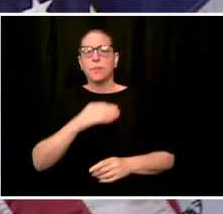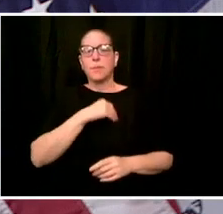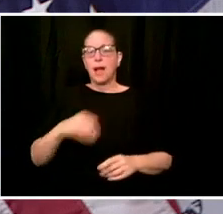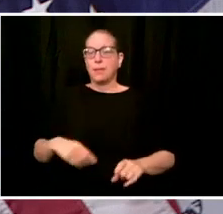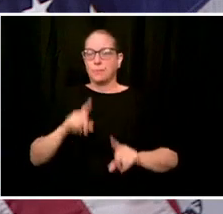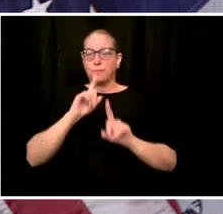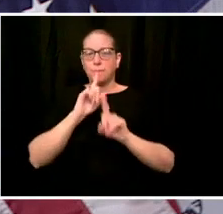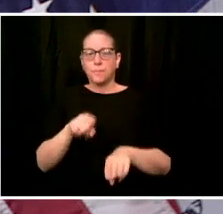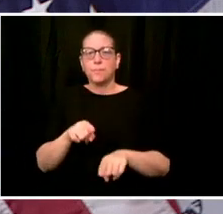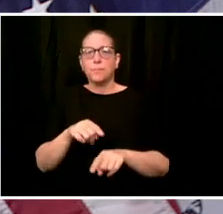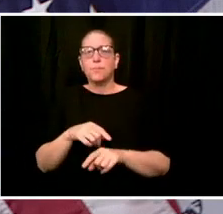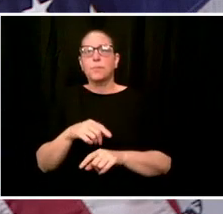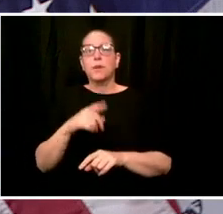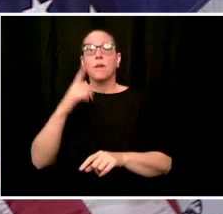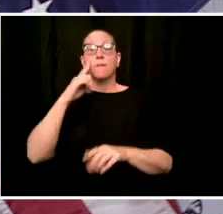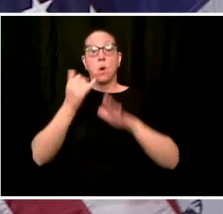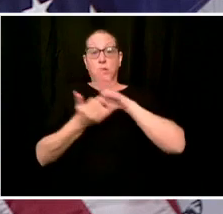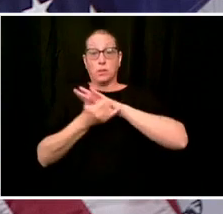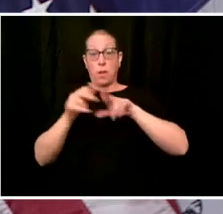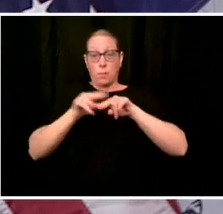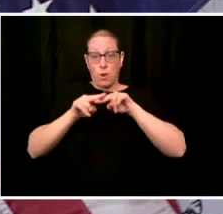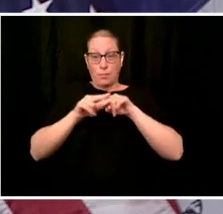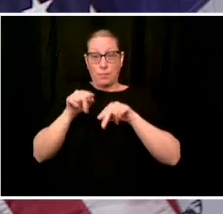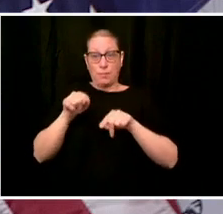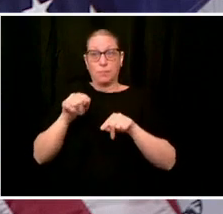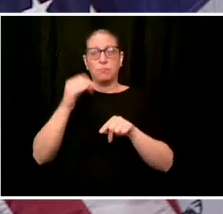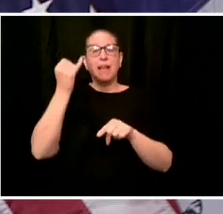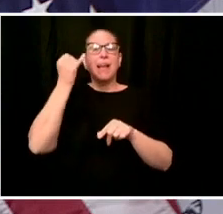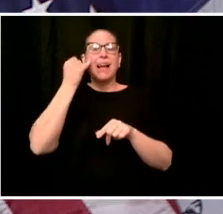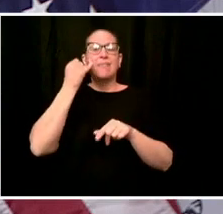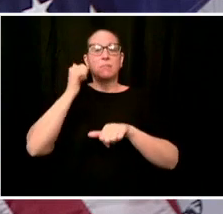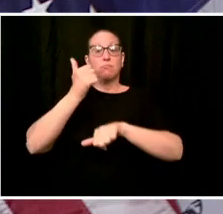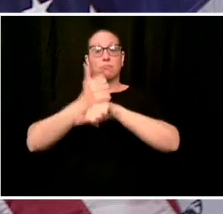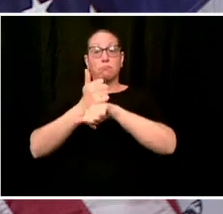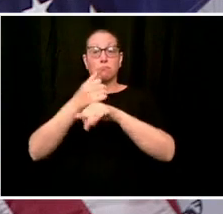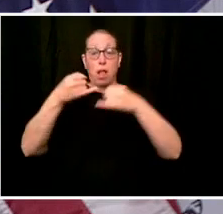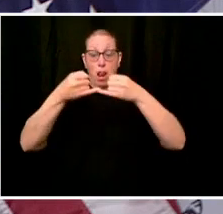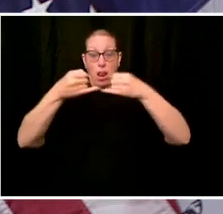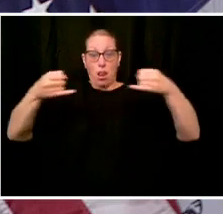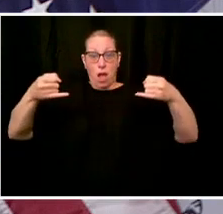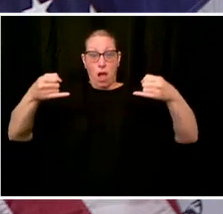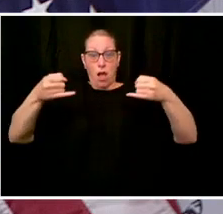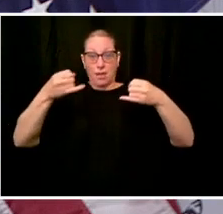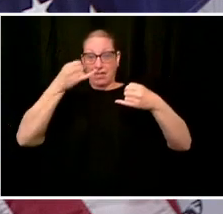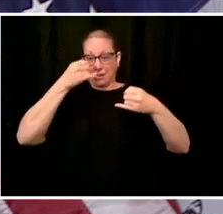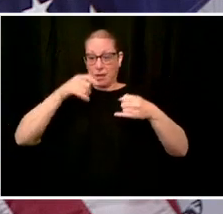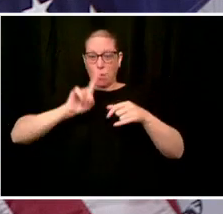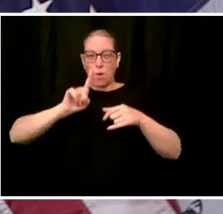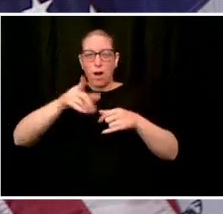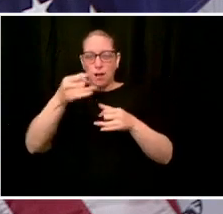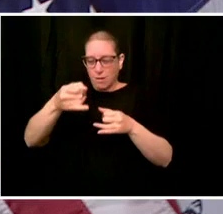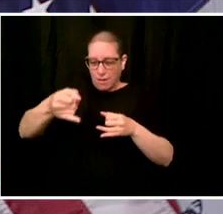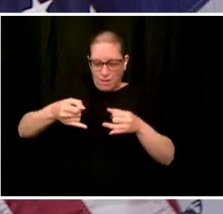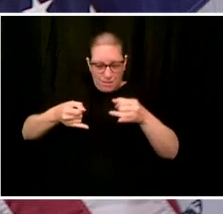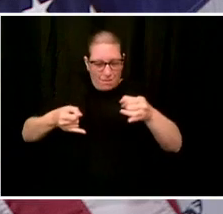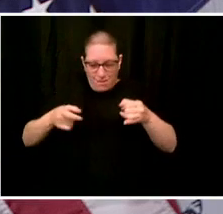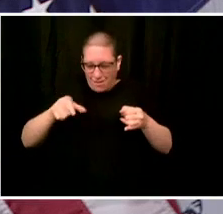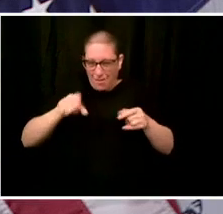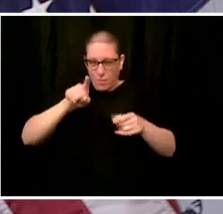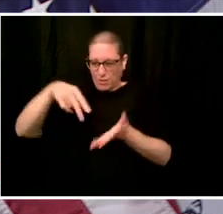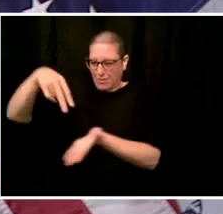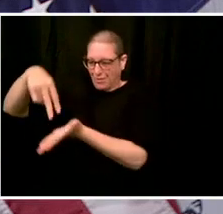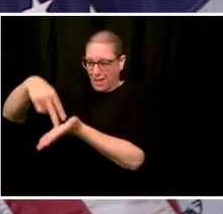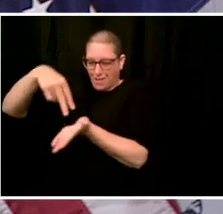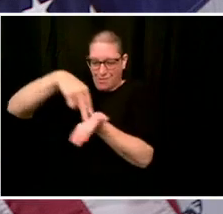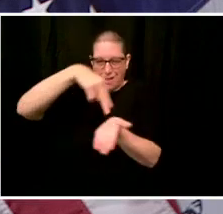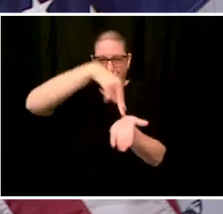sensible concept. We've certainly seen some good results outside of grocery stores